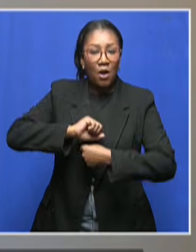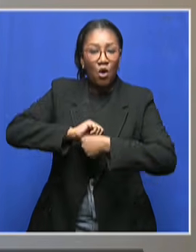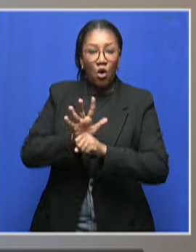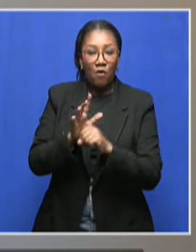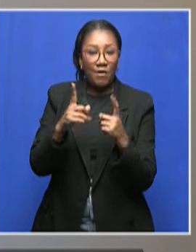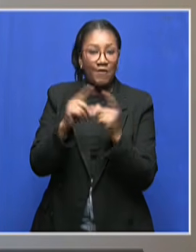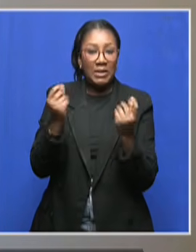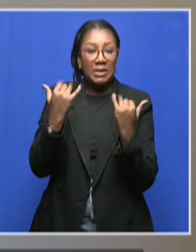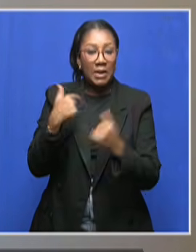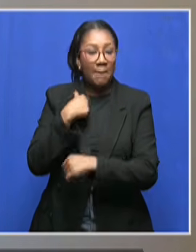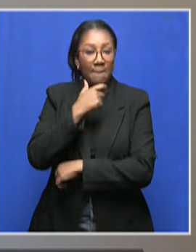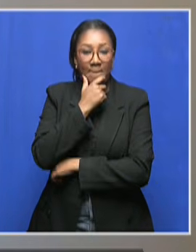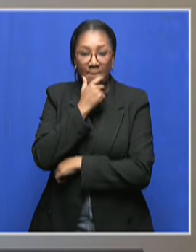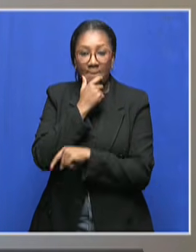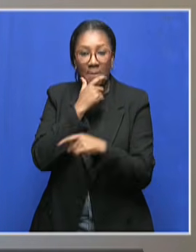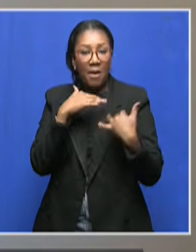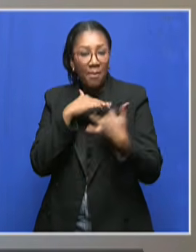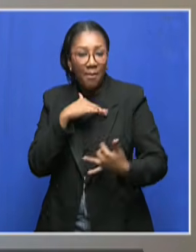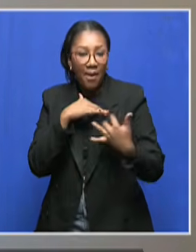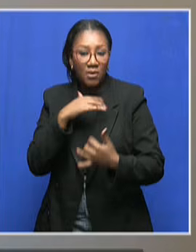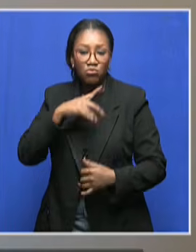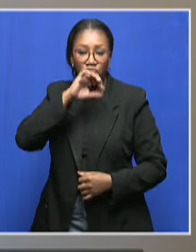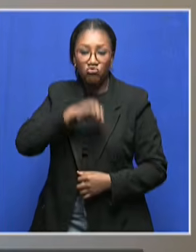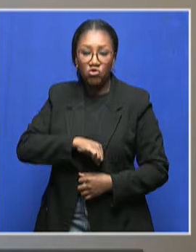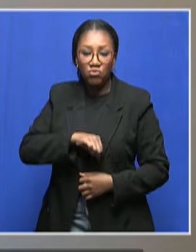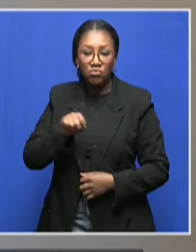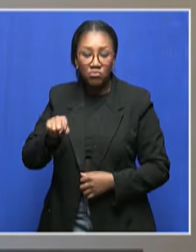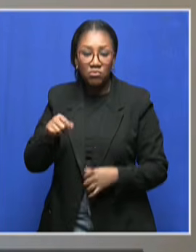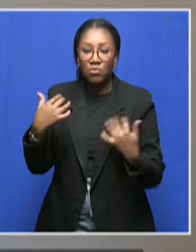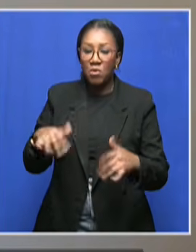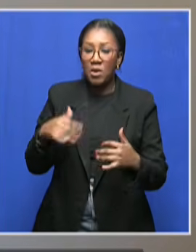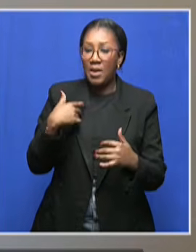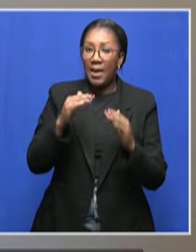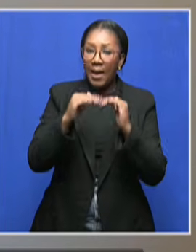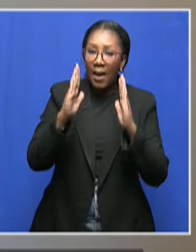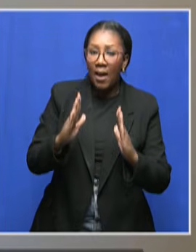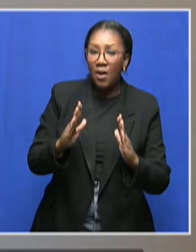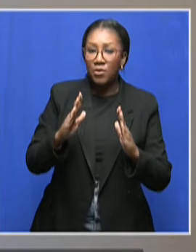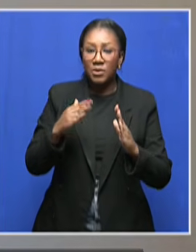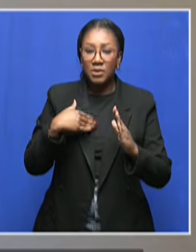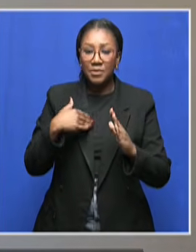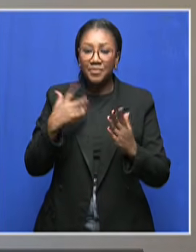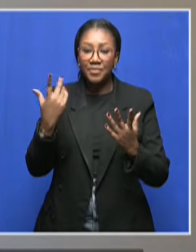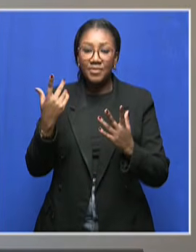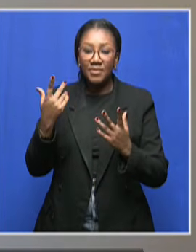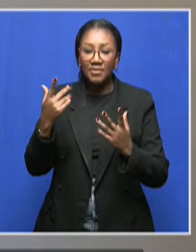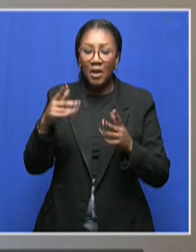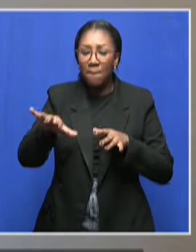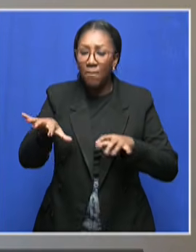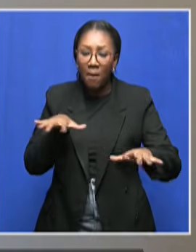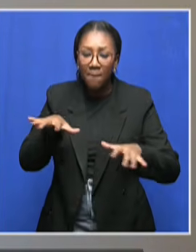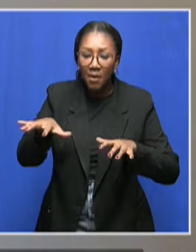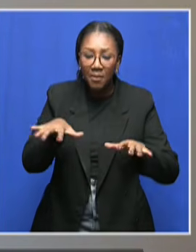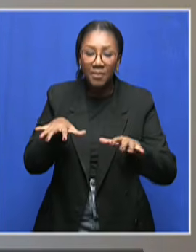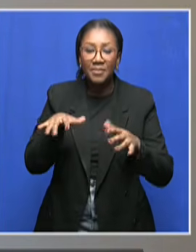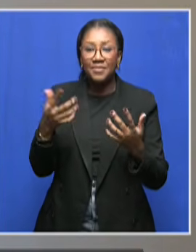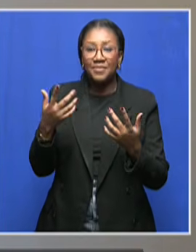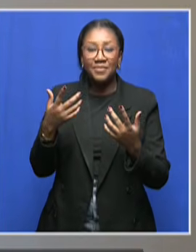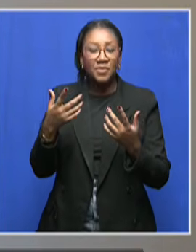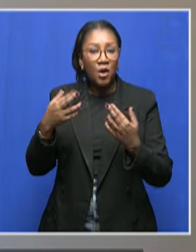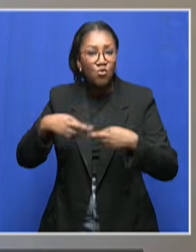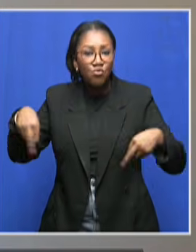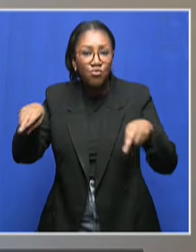passion of mine since I was a child. I was always the child that was reorganizing the house and redecorating rooms. And I was